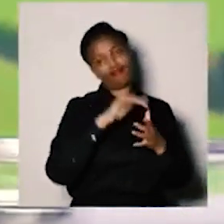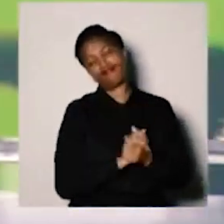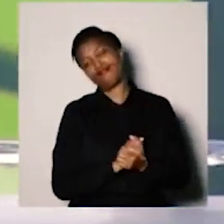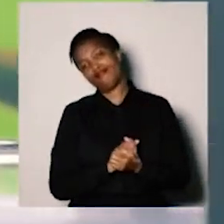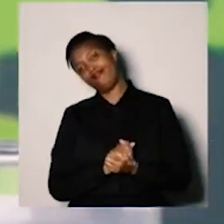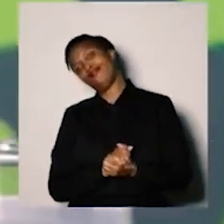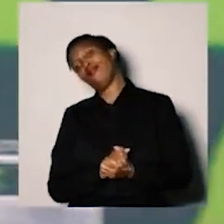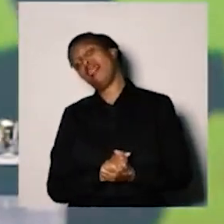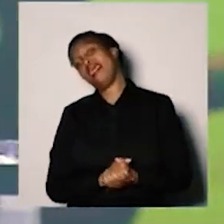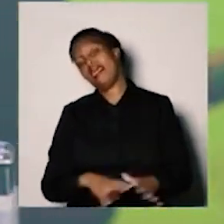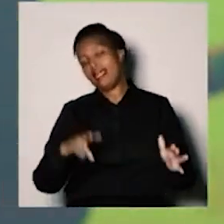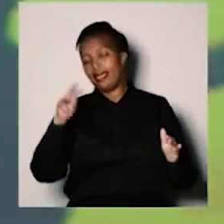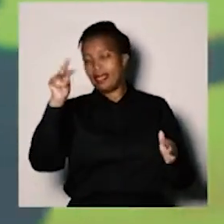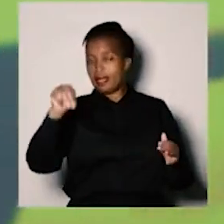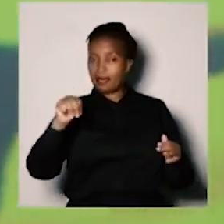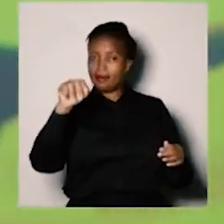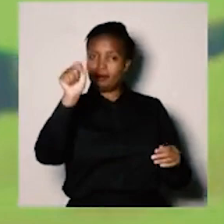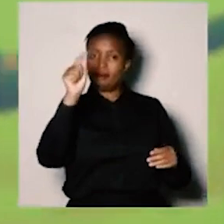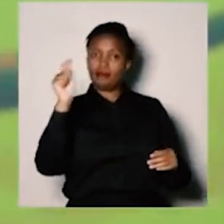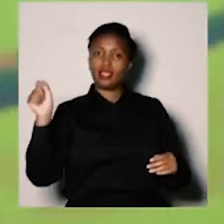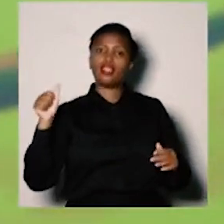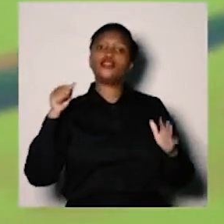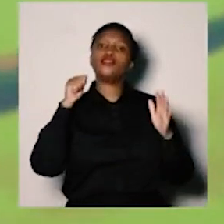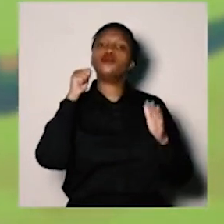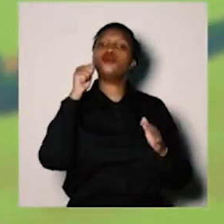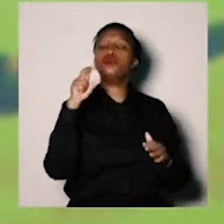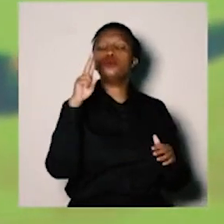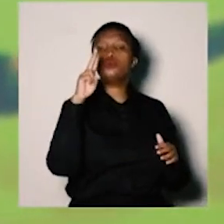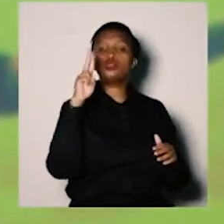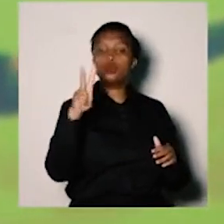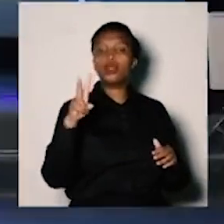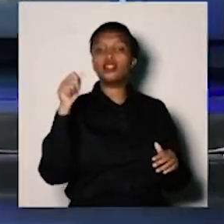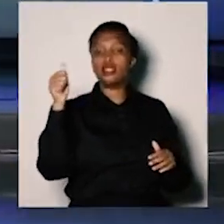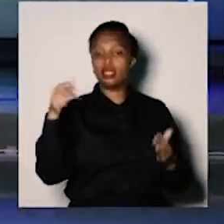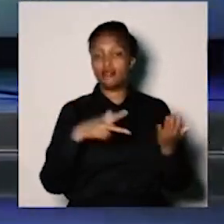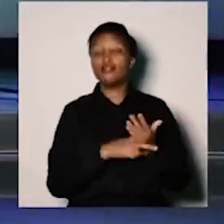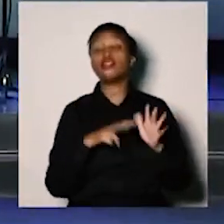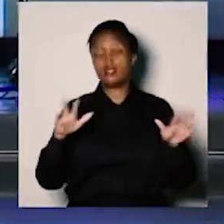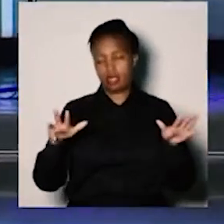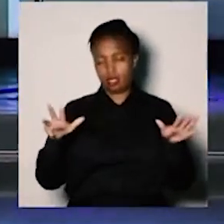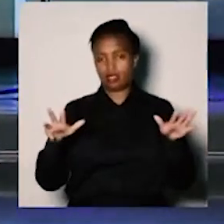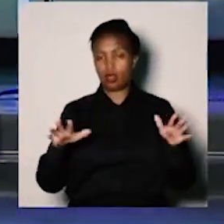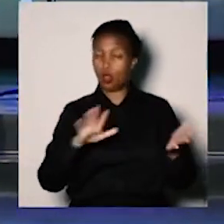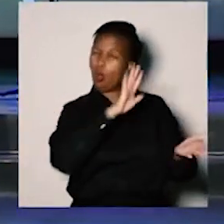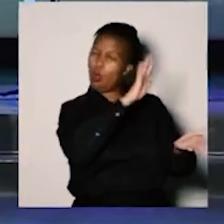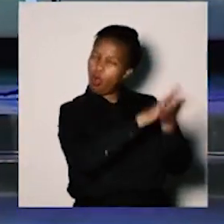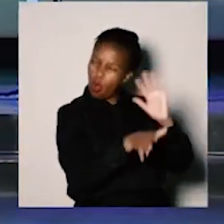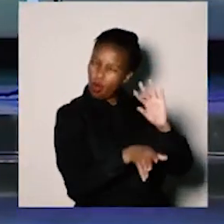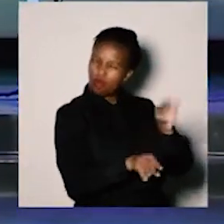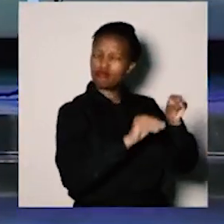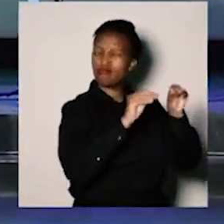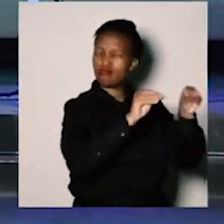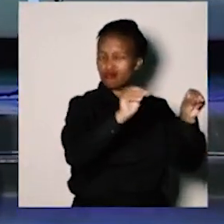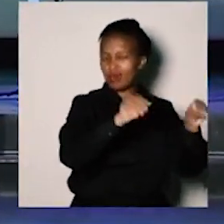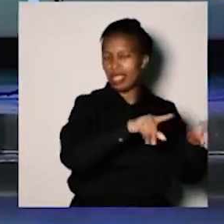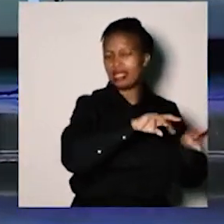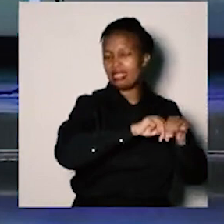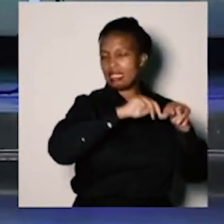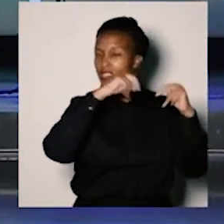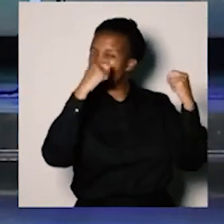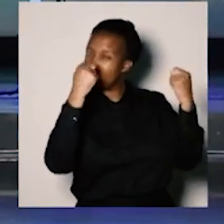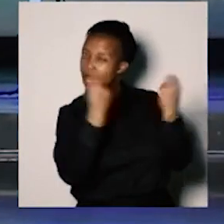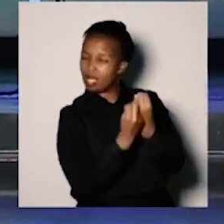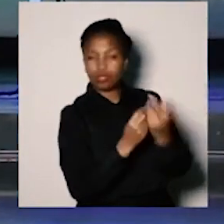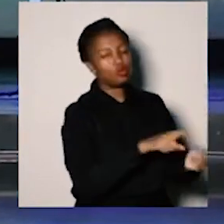In Matthew 28, verse 19, Jesus says, go ye therefore and teach all nations. Somebody say